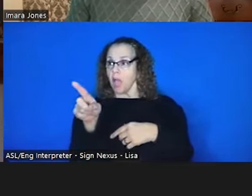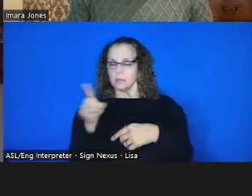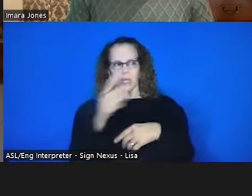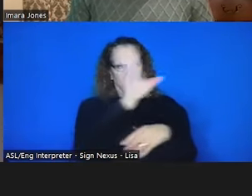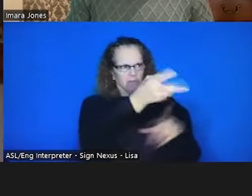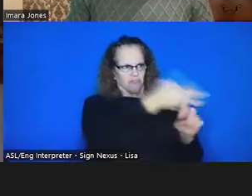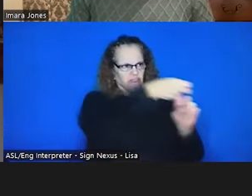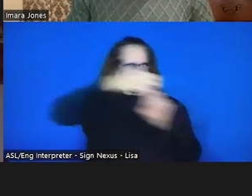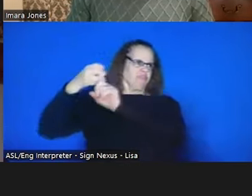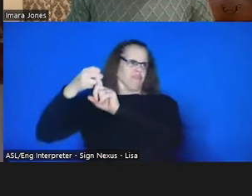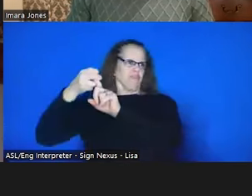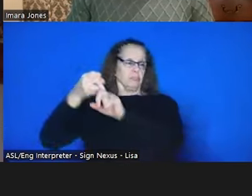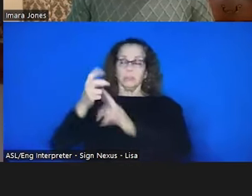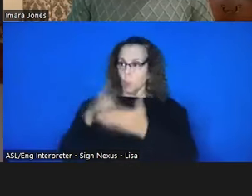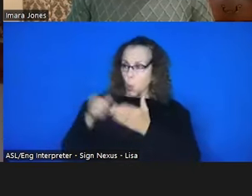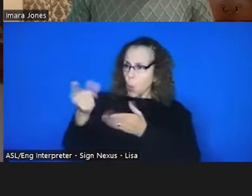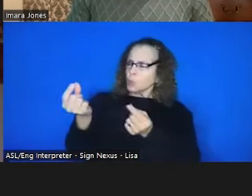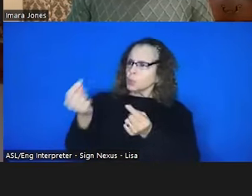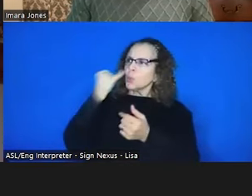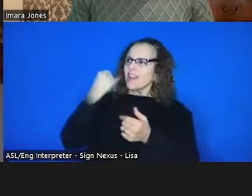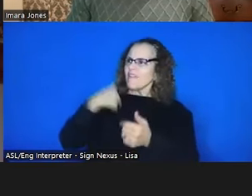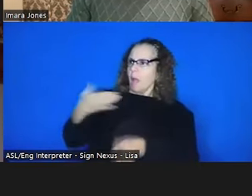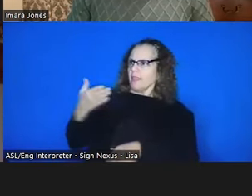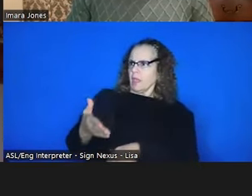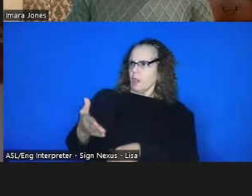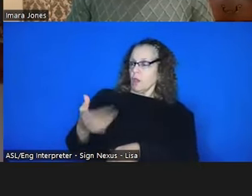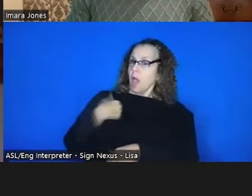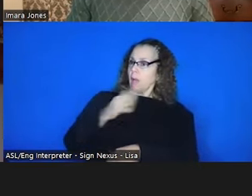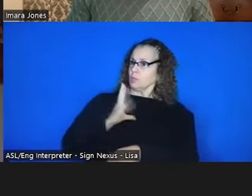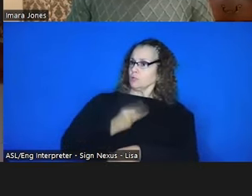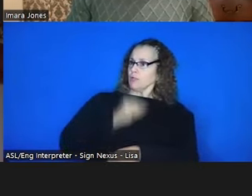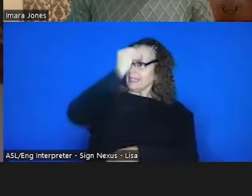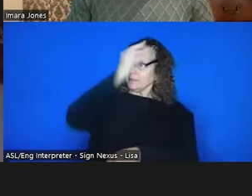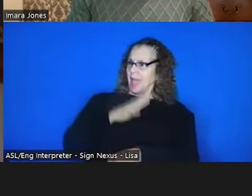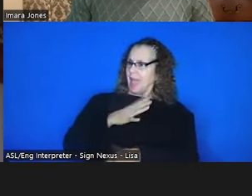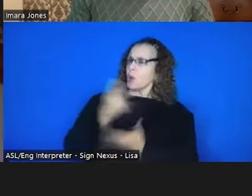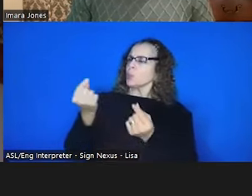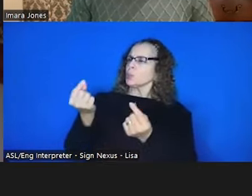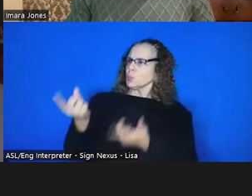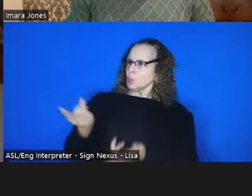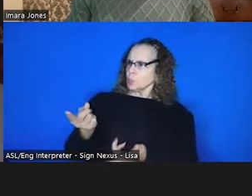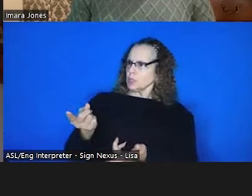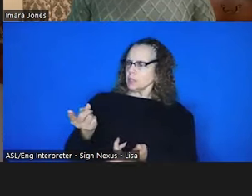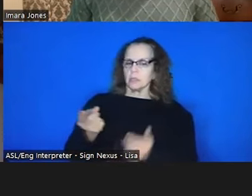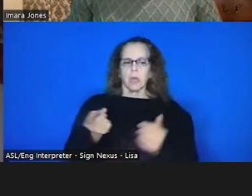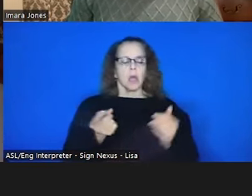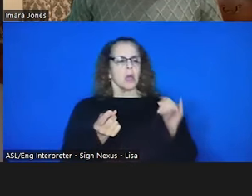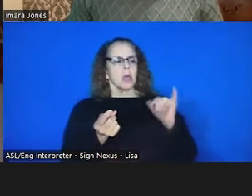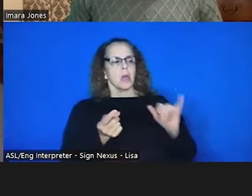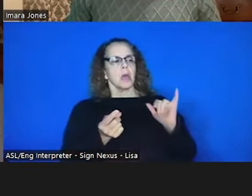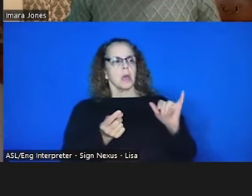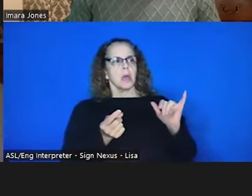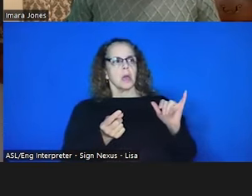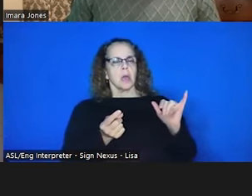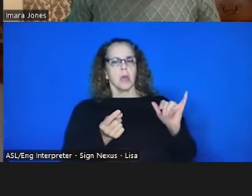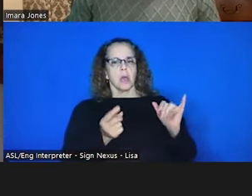I'm a trans man. Would you drag me out? And they were like, and so I think what that does is it humanizes trans individuals. Are you going